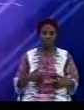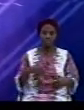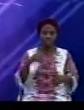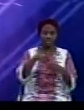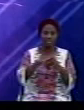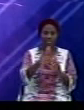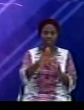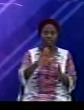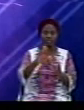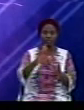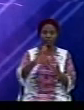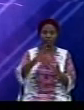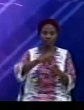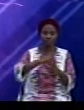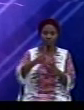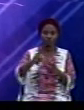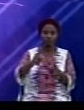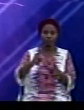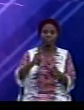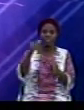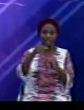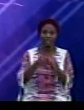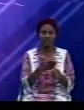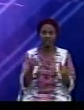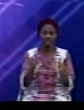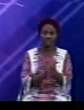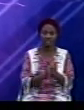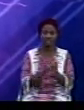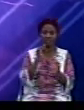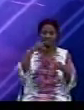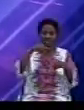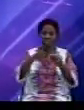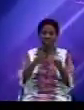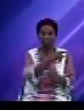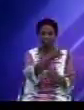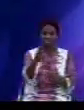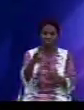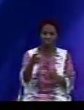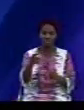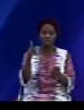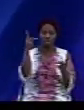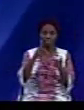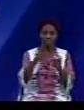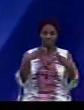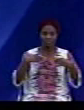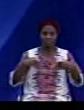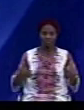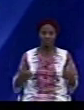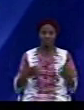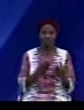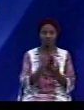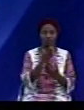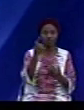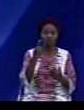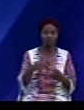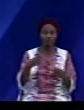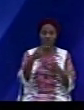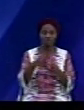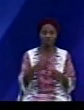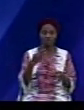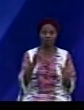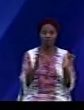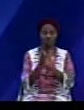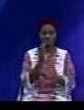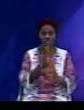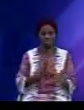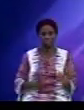profession, everything that concerns you, perfect soundness through the name of Jesus